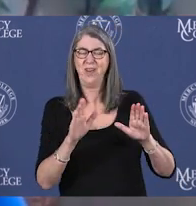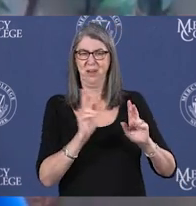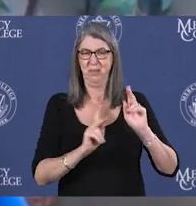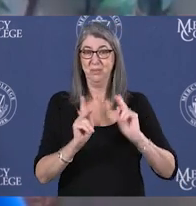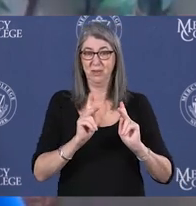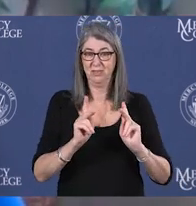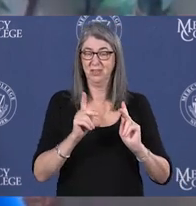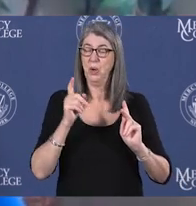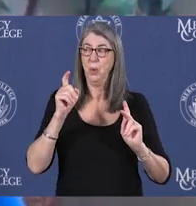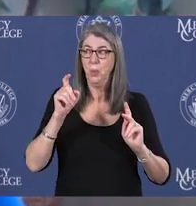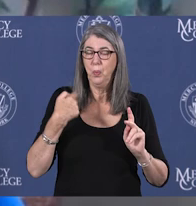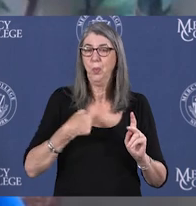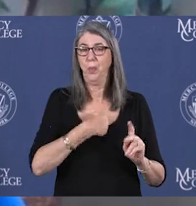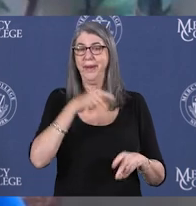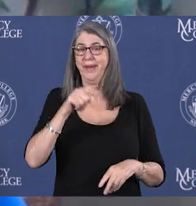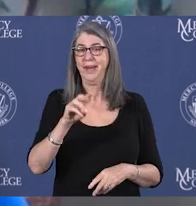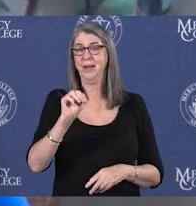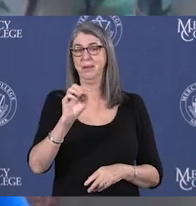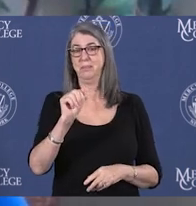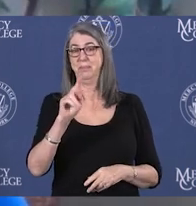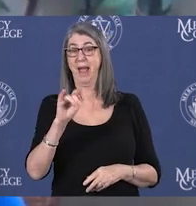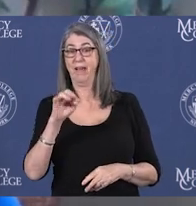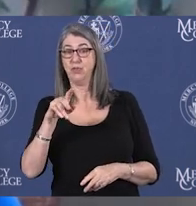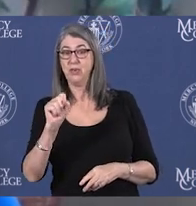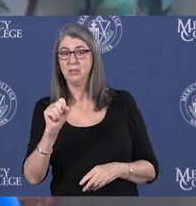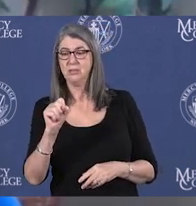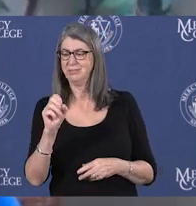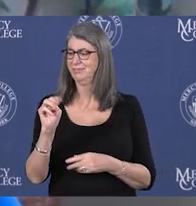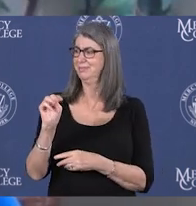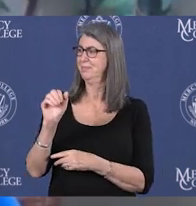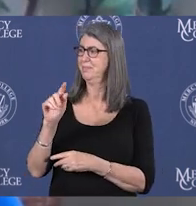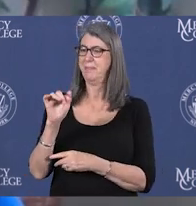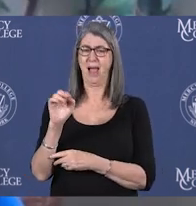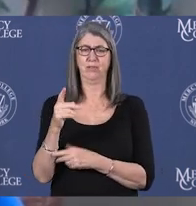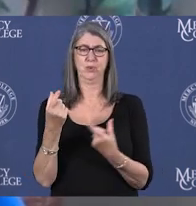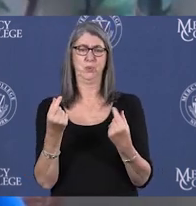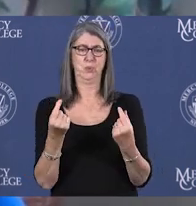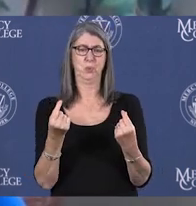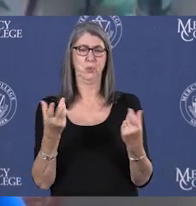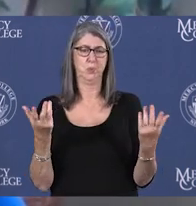need mavericks. So what does a maverick do?